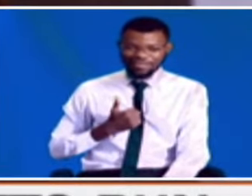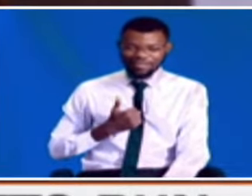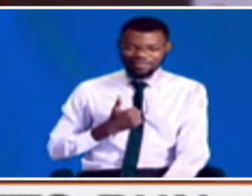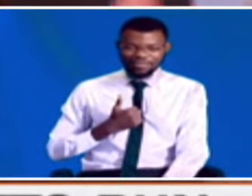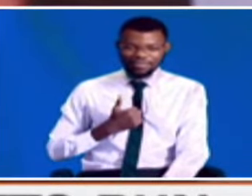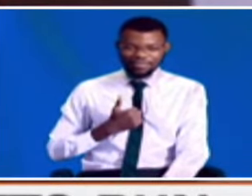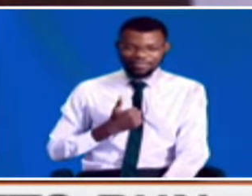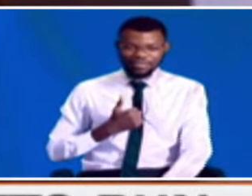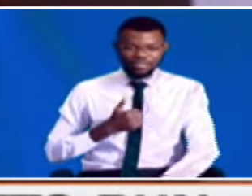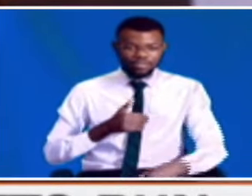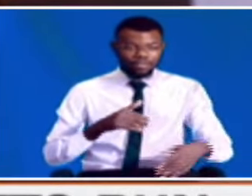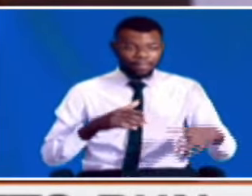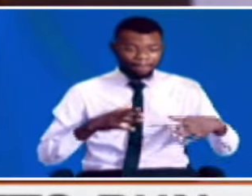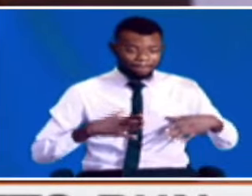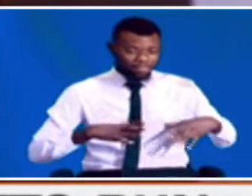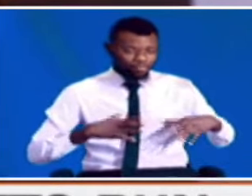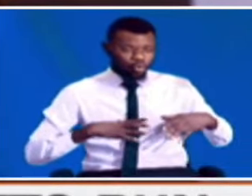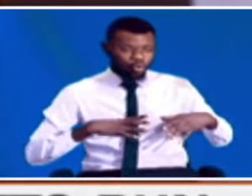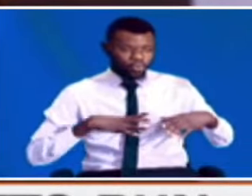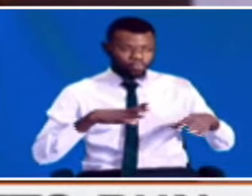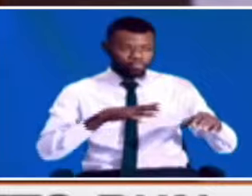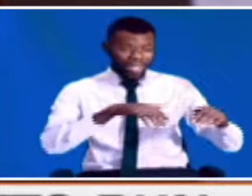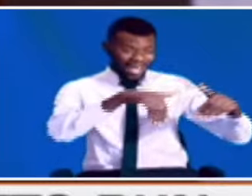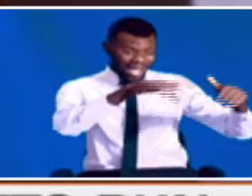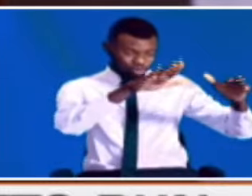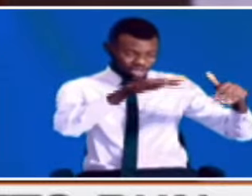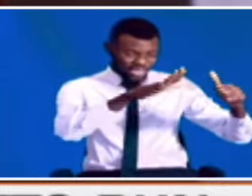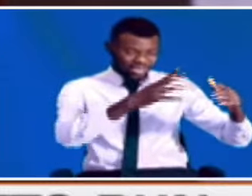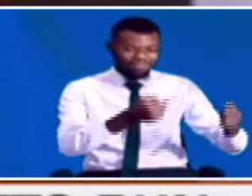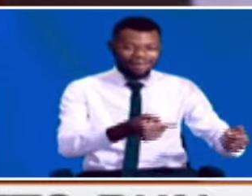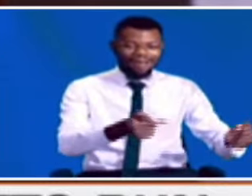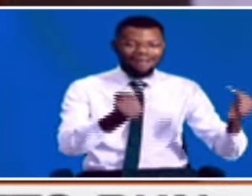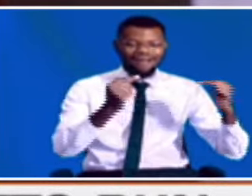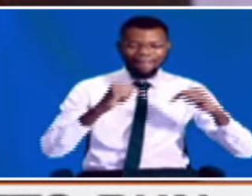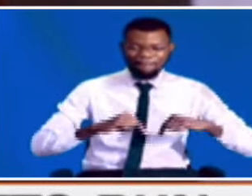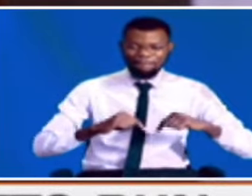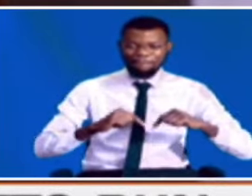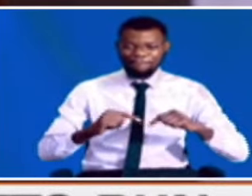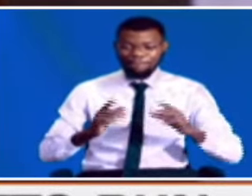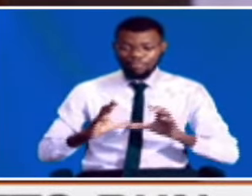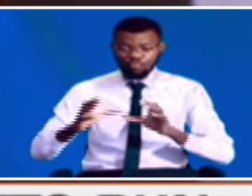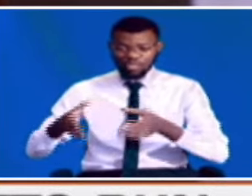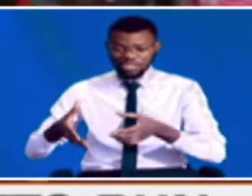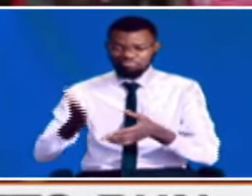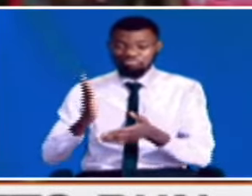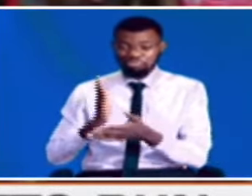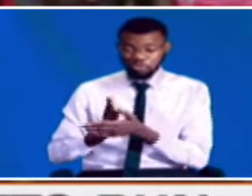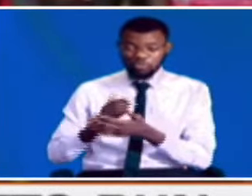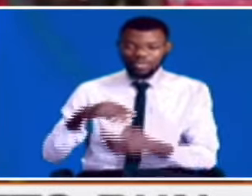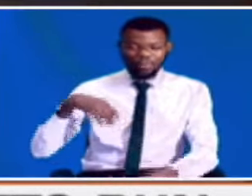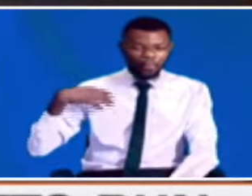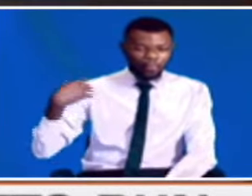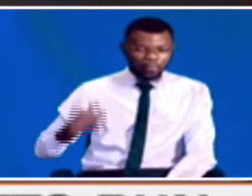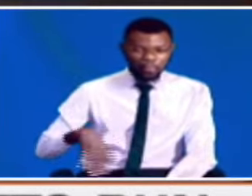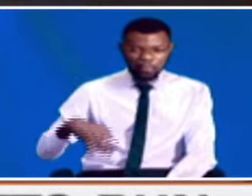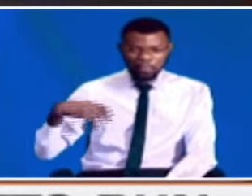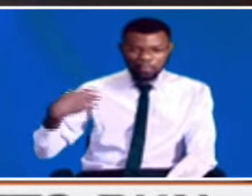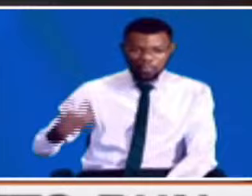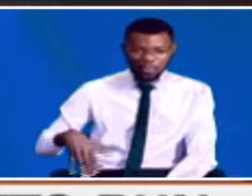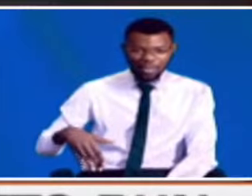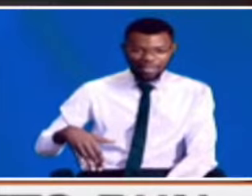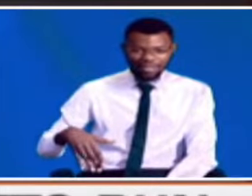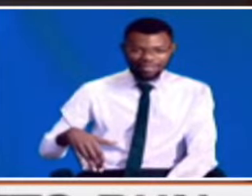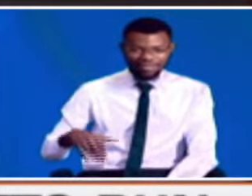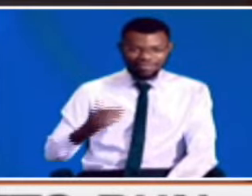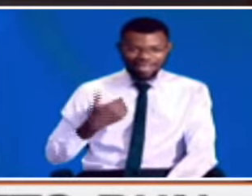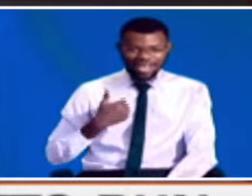brings outsiders back to the community. For me, I see this a very novel event. This is where we are tapping on new